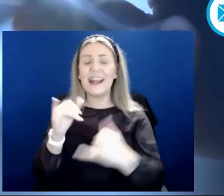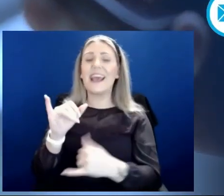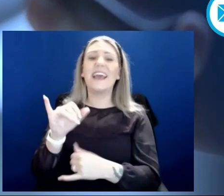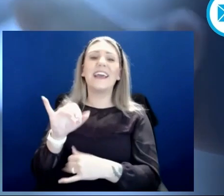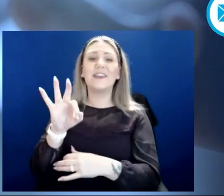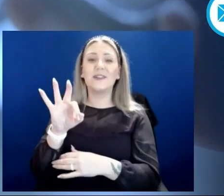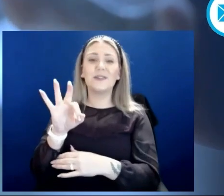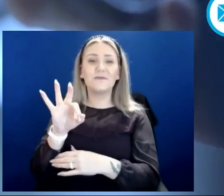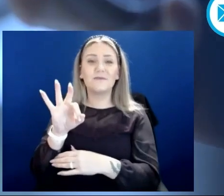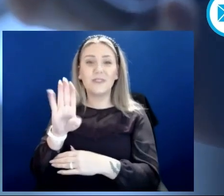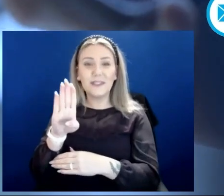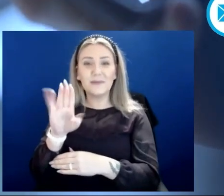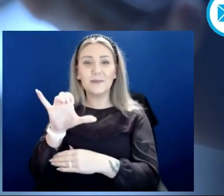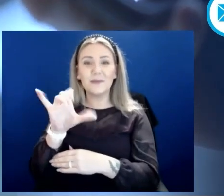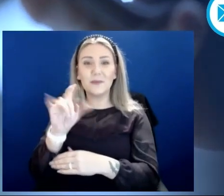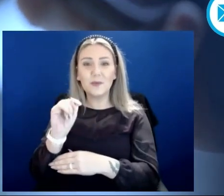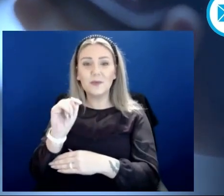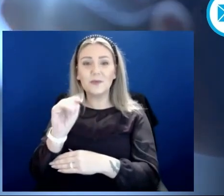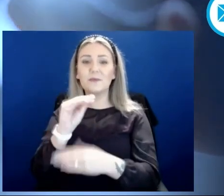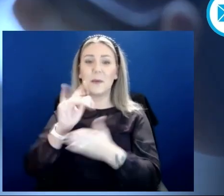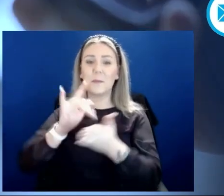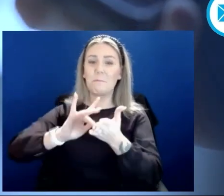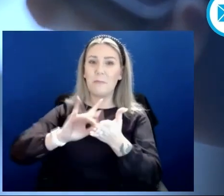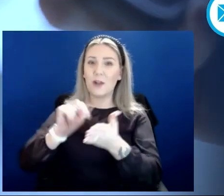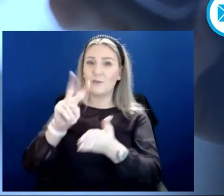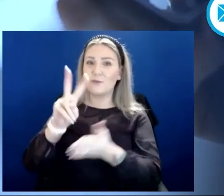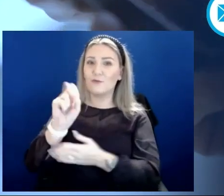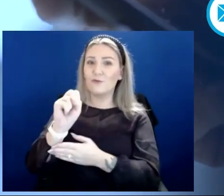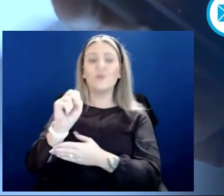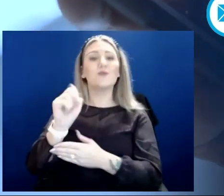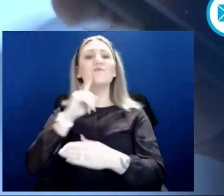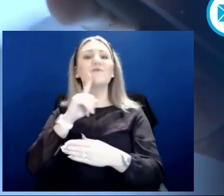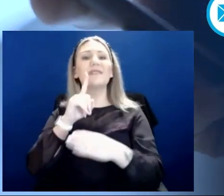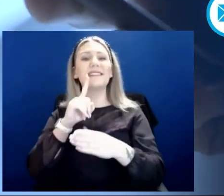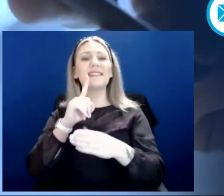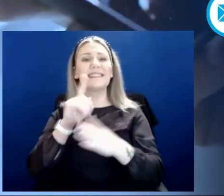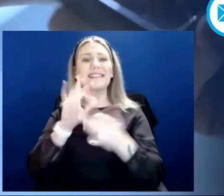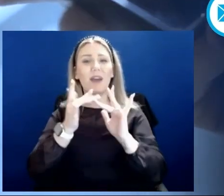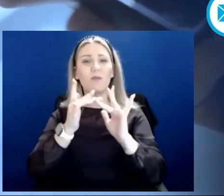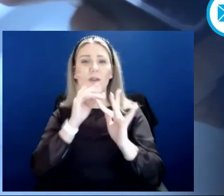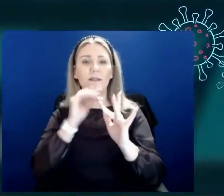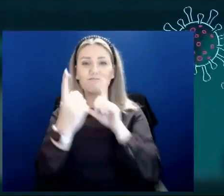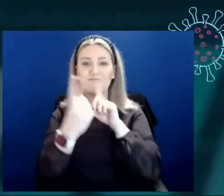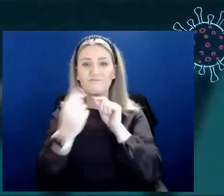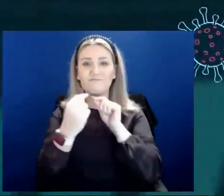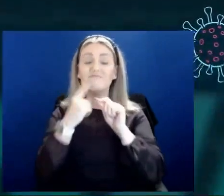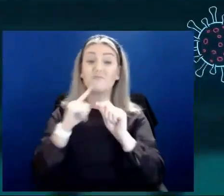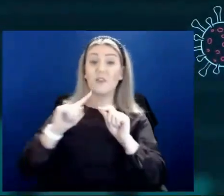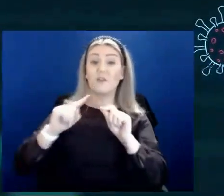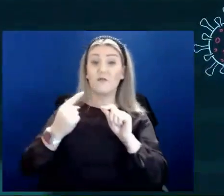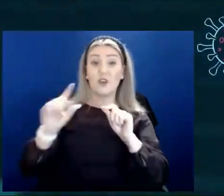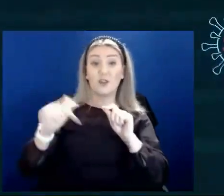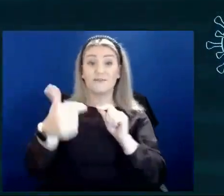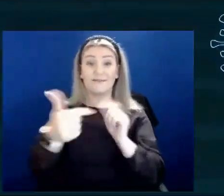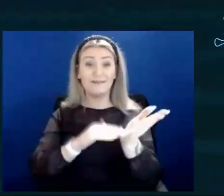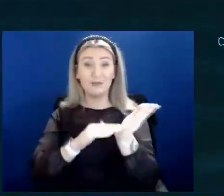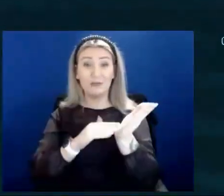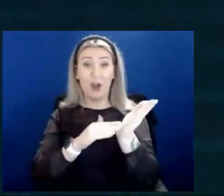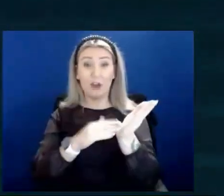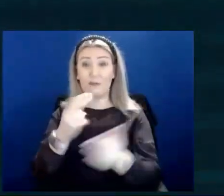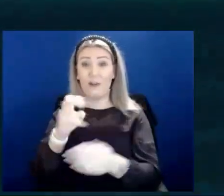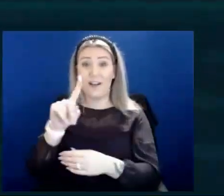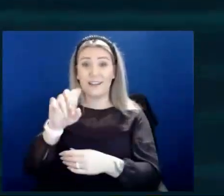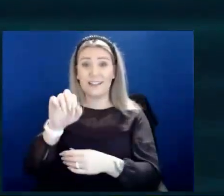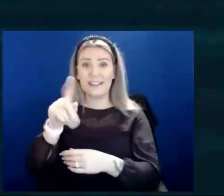Network, and we will get to your questions here in just a little bit. But first, let's get to Dr. Dana Hawkinson. Good morning to you. Hi. Are your